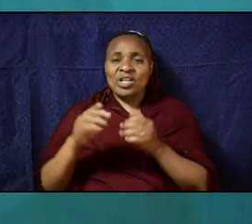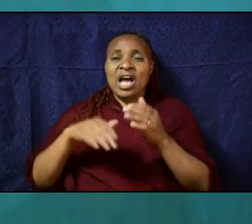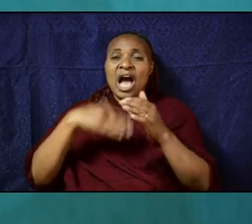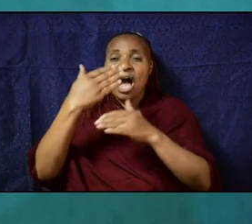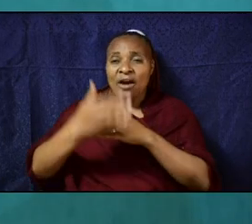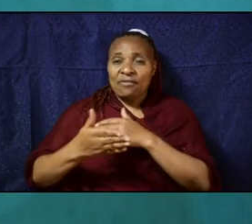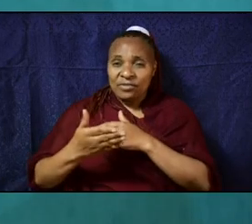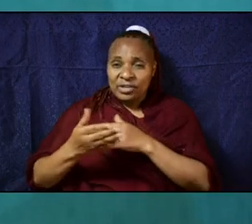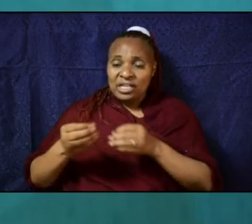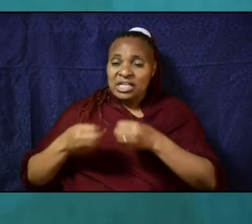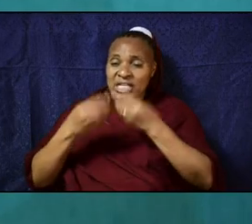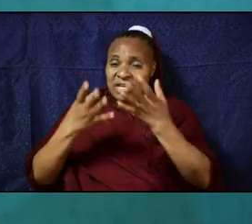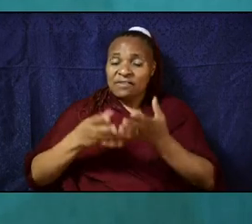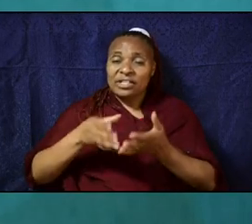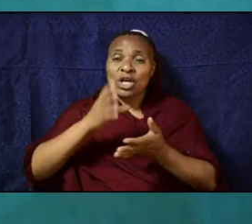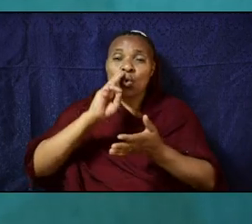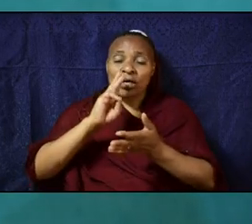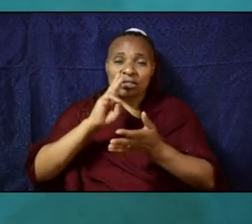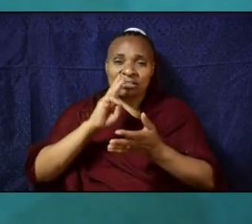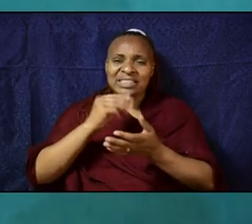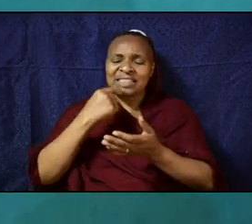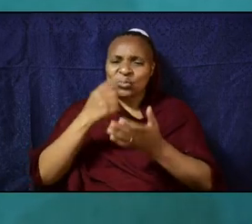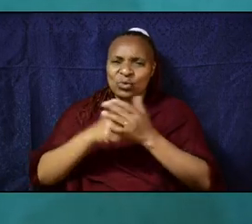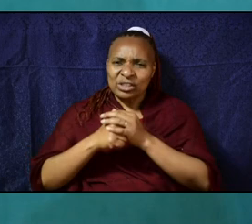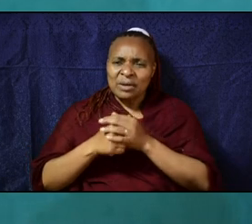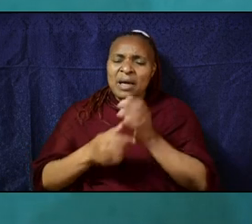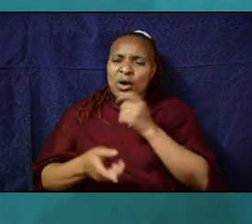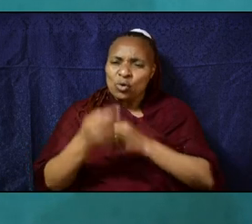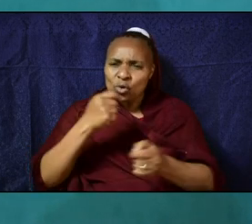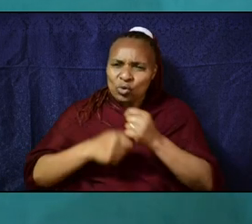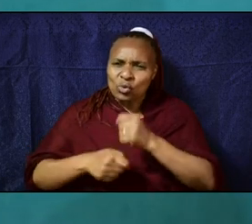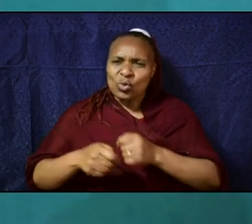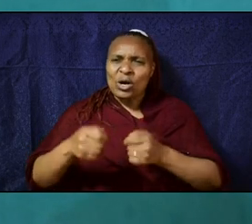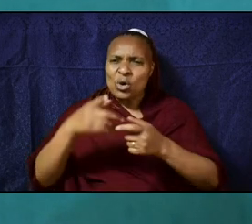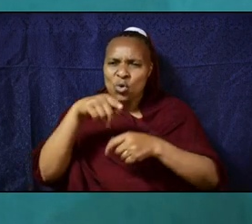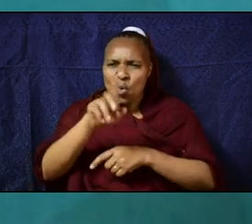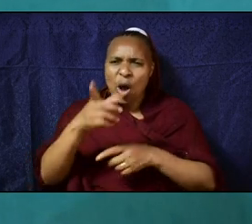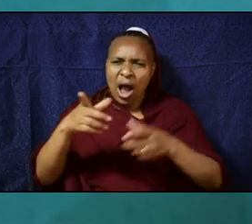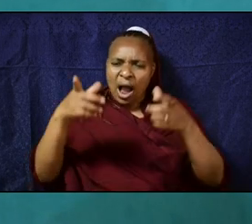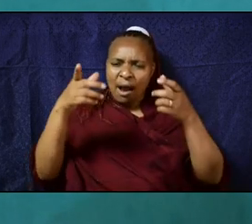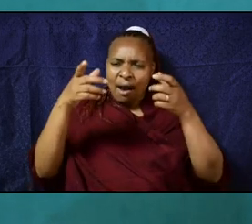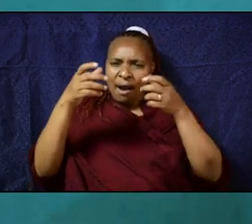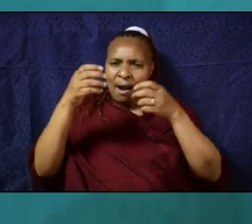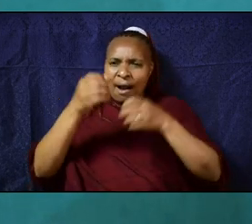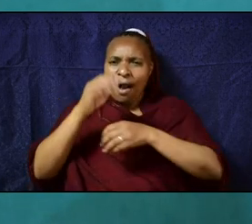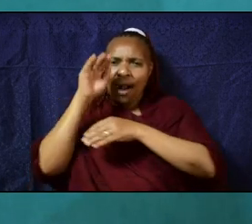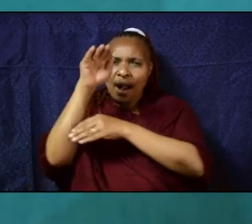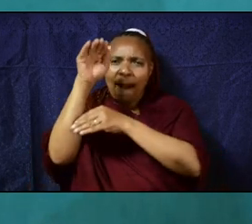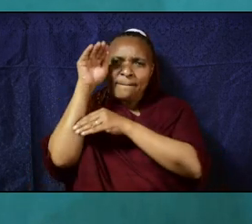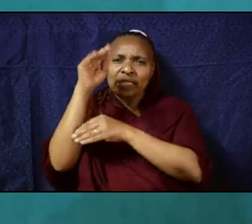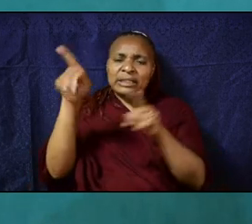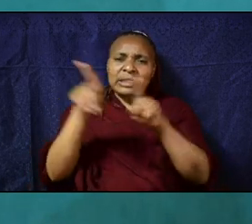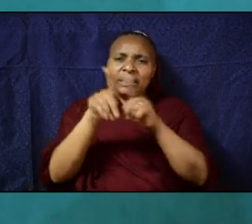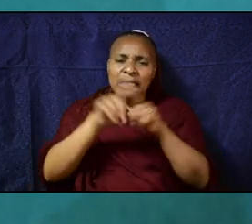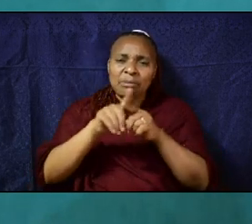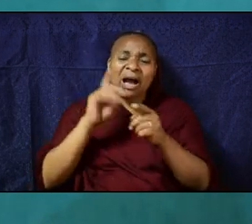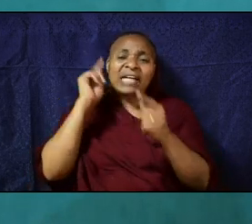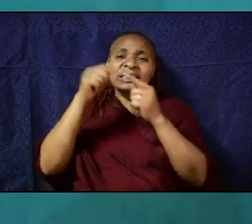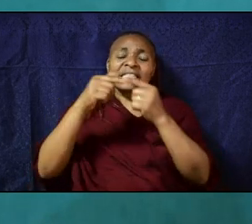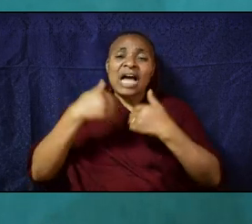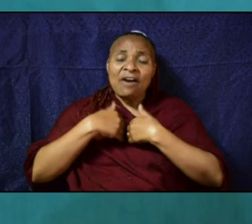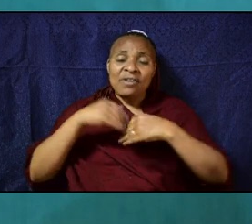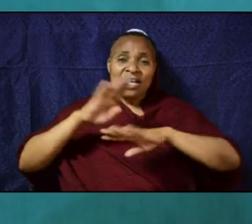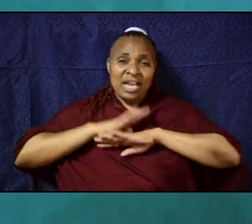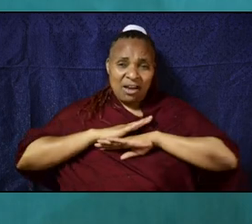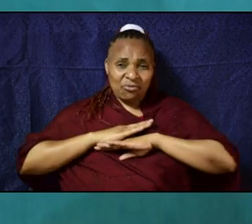after she had given him a drink, she said, I'll draw water for your camels too, until they've had enough to drink. So this